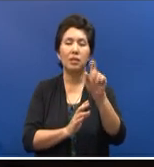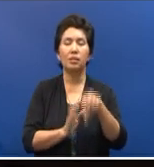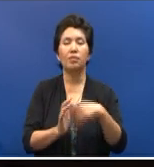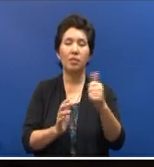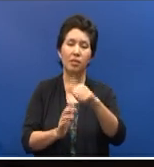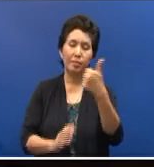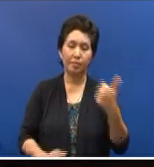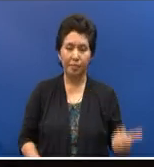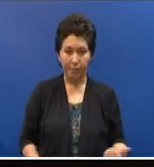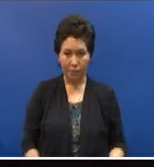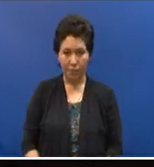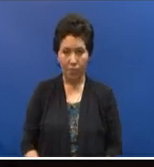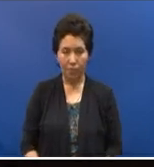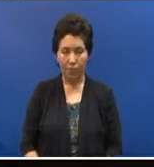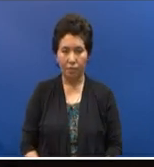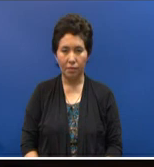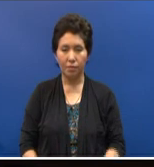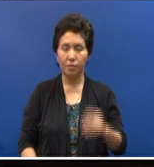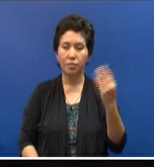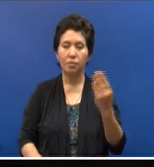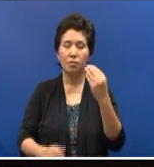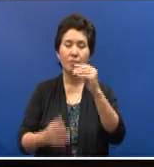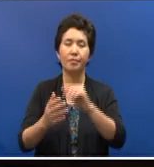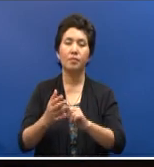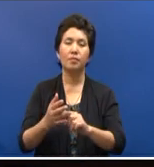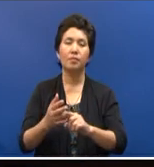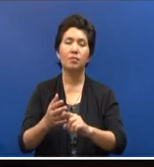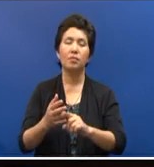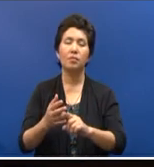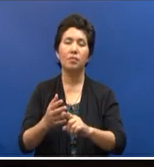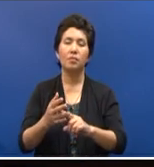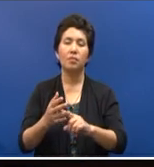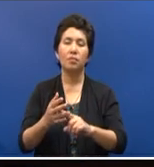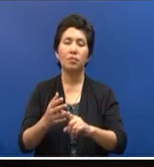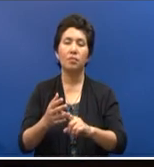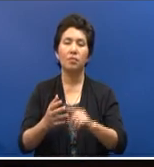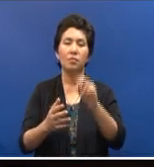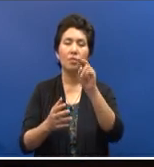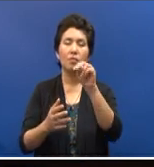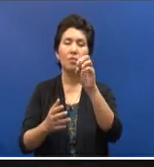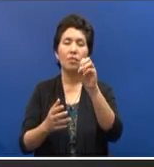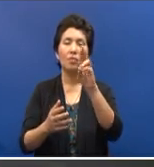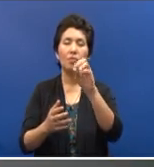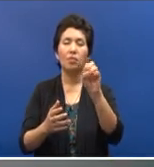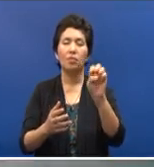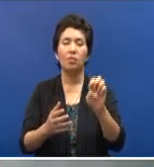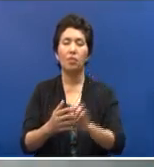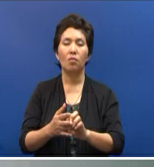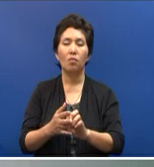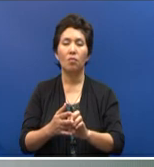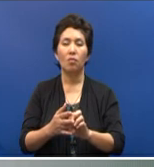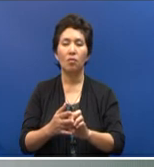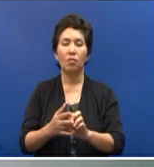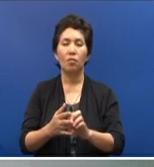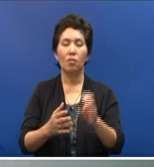Okay, the other formal means is through laws. Okay, laws are a